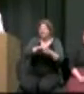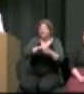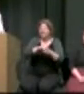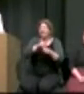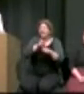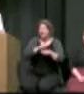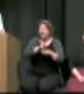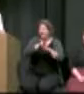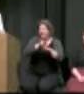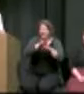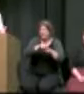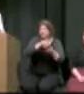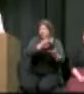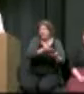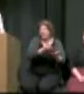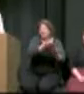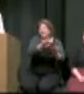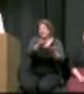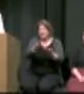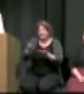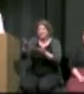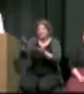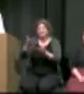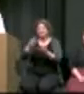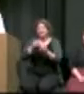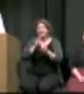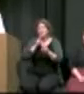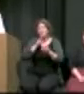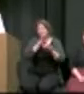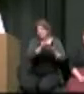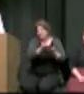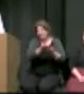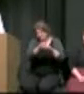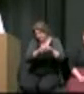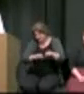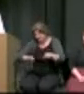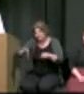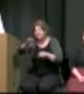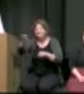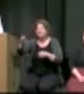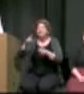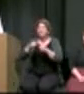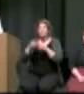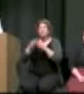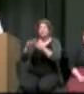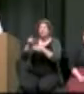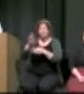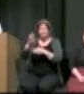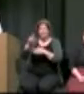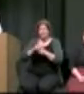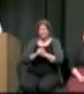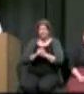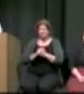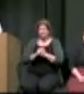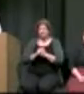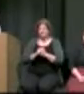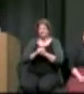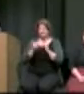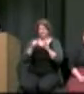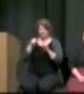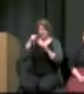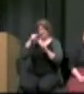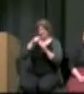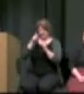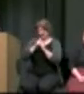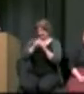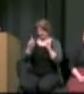on the barge, and then it's actually piped, hydraulically piped along the High Bridge Trail. So I'm going to try to point,